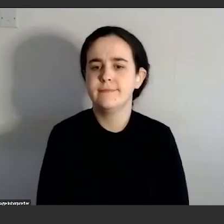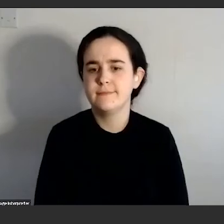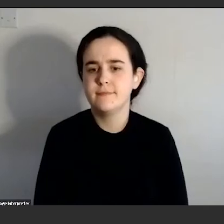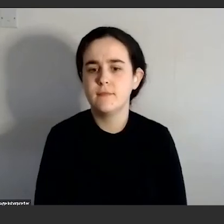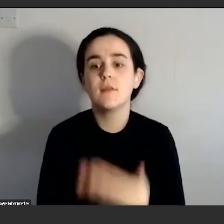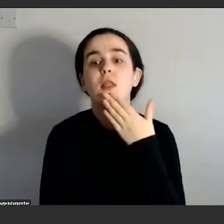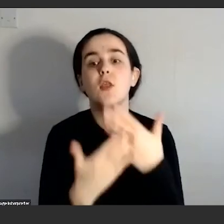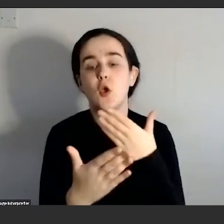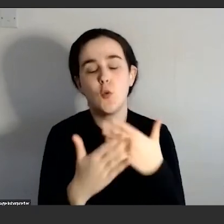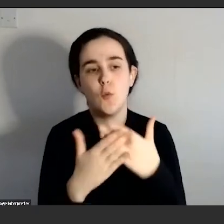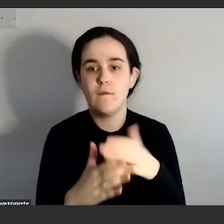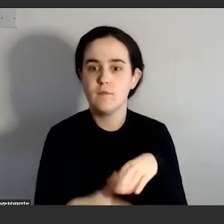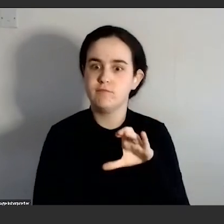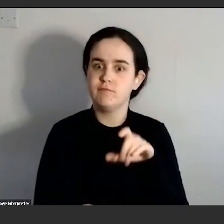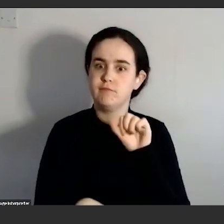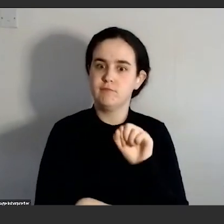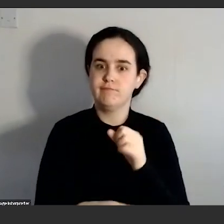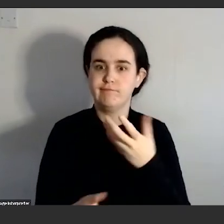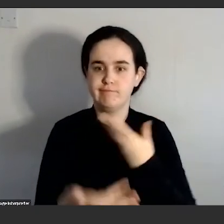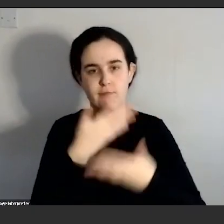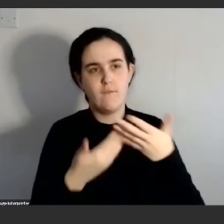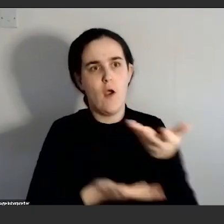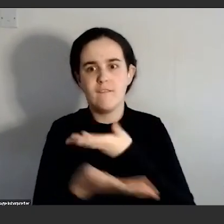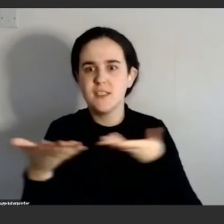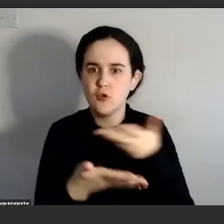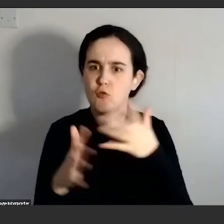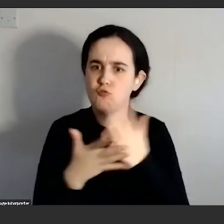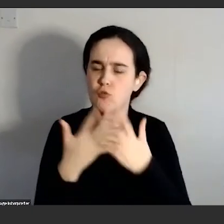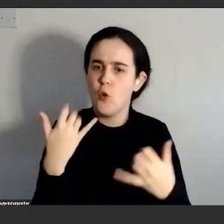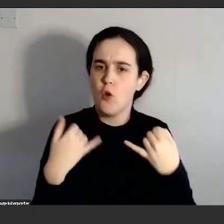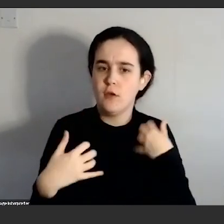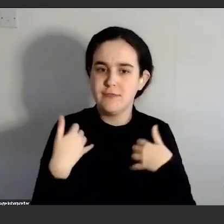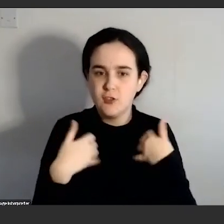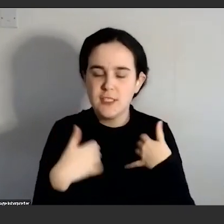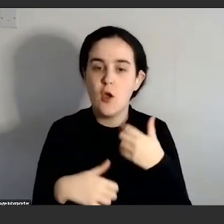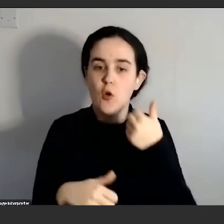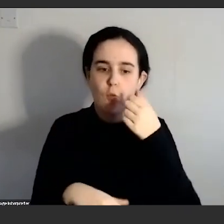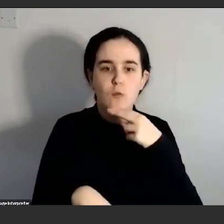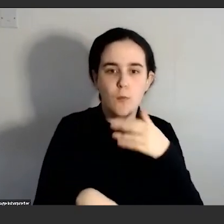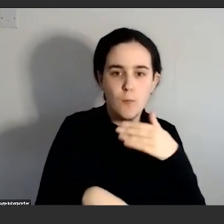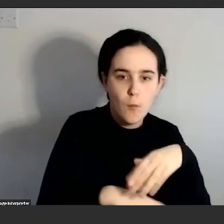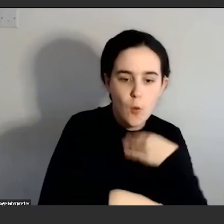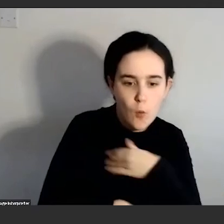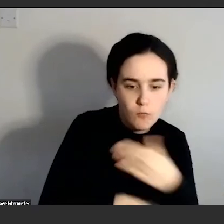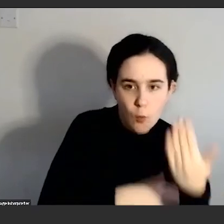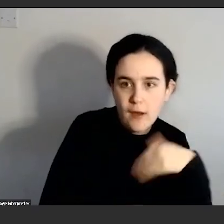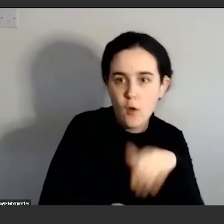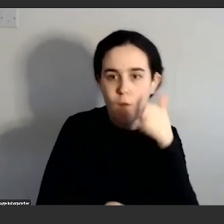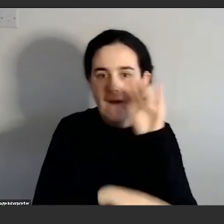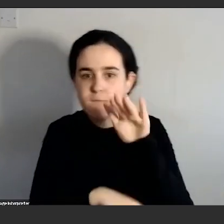power to exclude. And when you think about what we've heard this morning, which is this growing demographic of